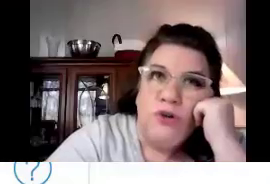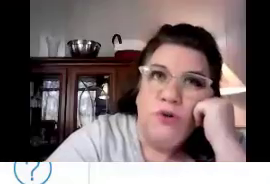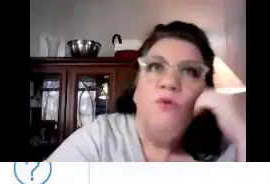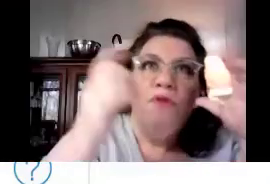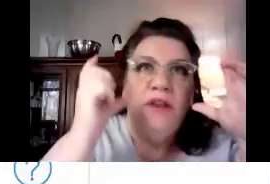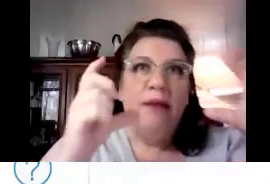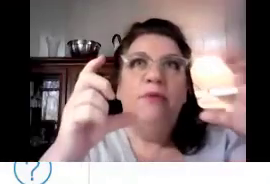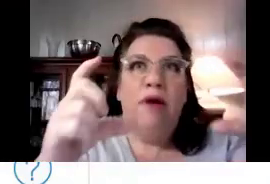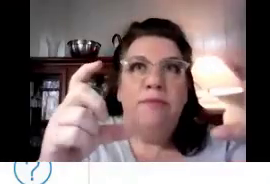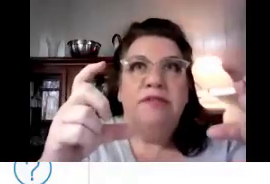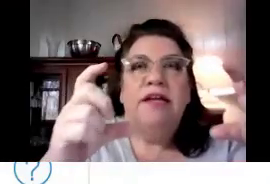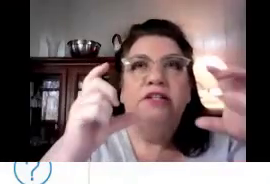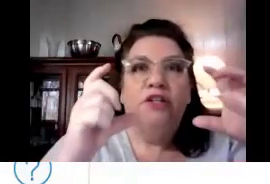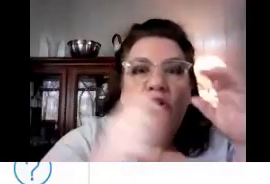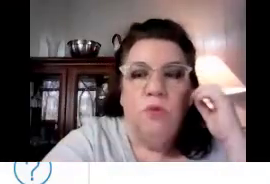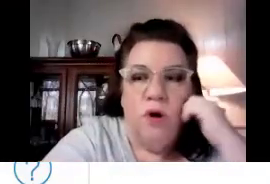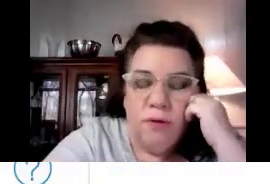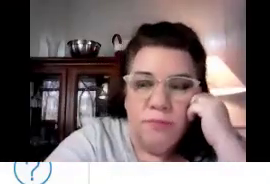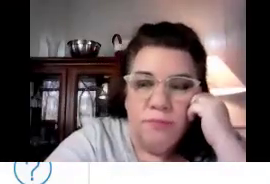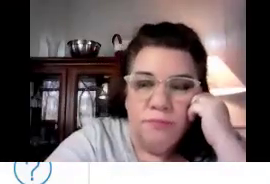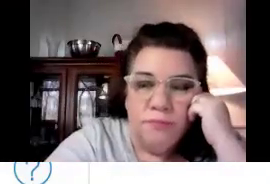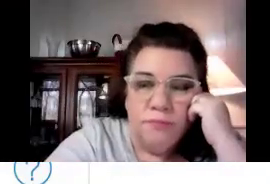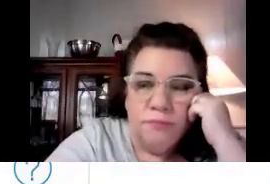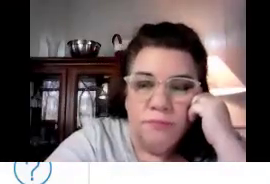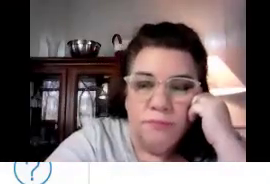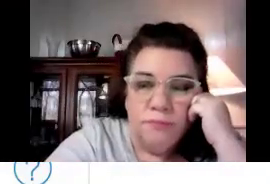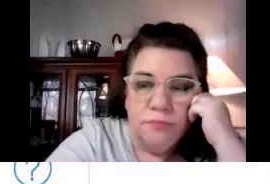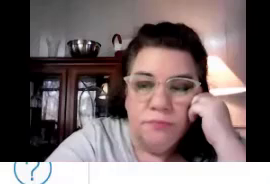Go to the name of the website to learn more.